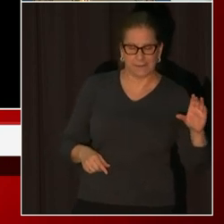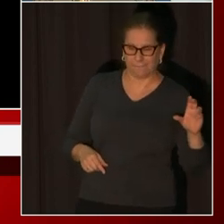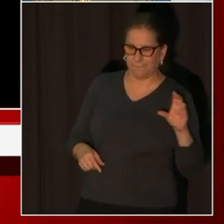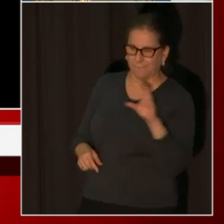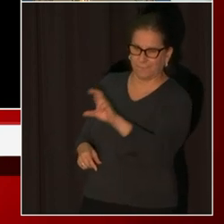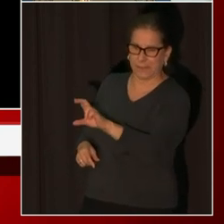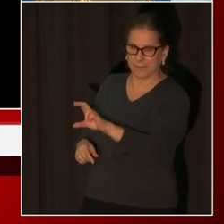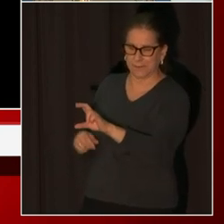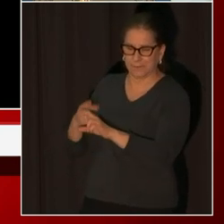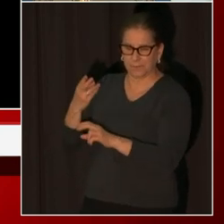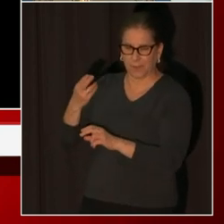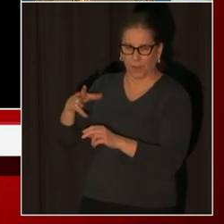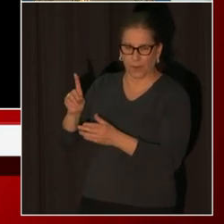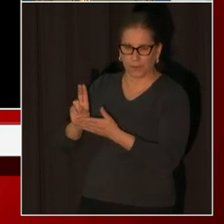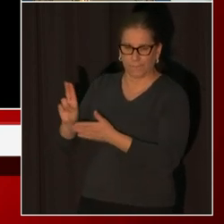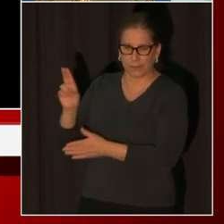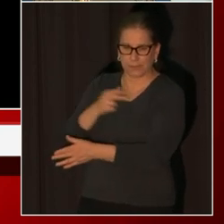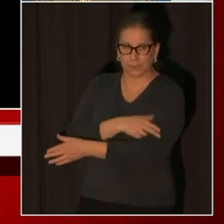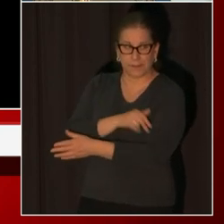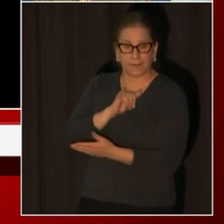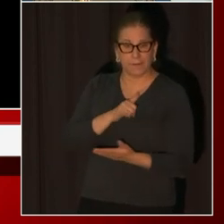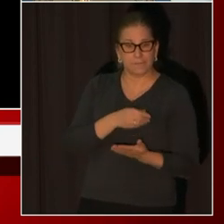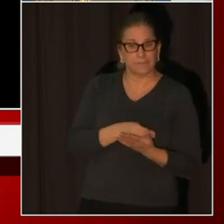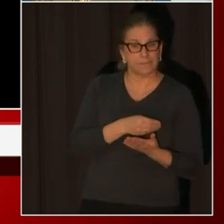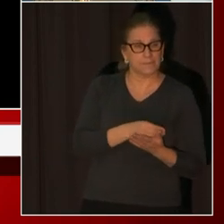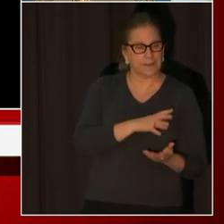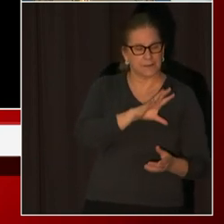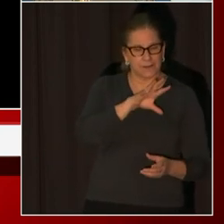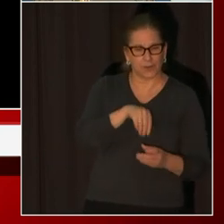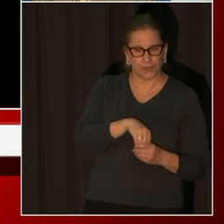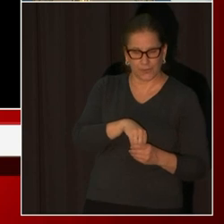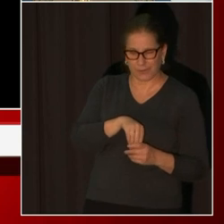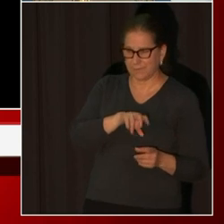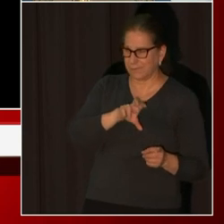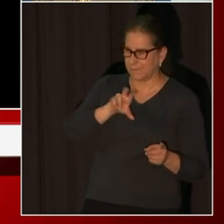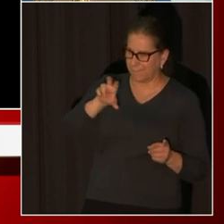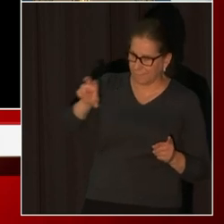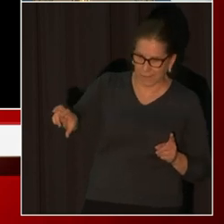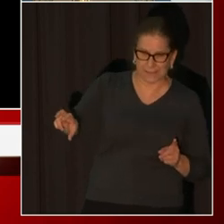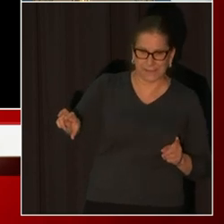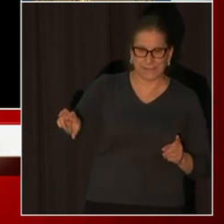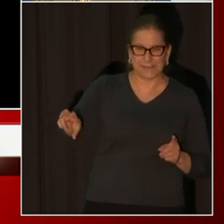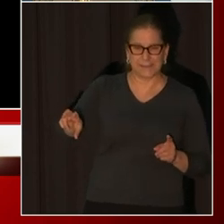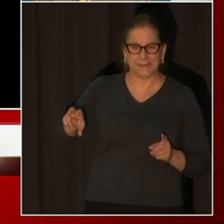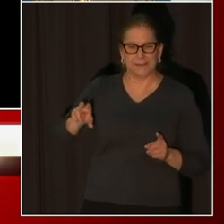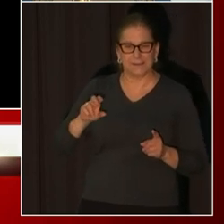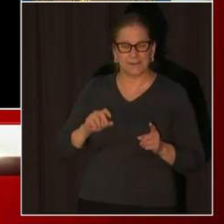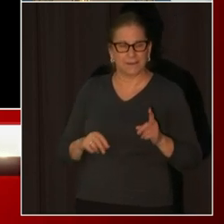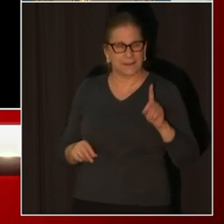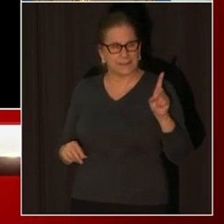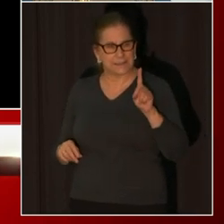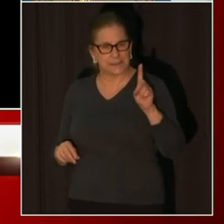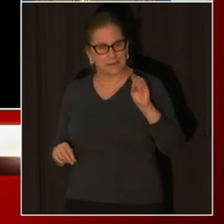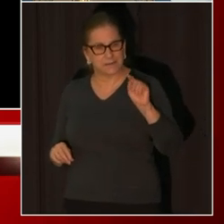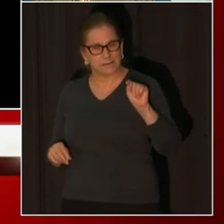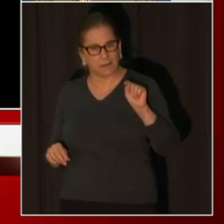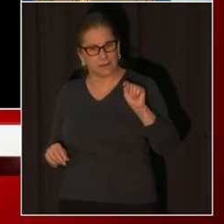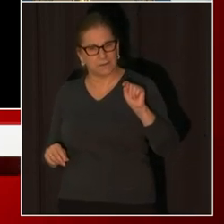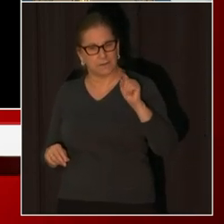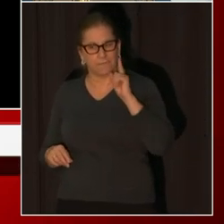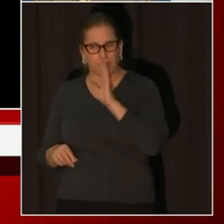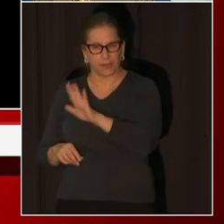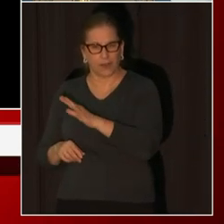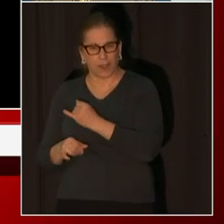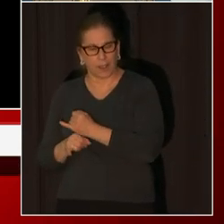budget includes capital investments on the DDOT level for the campus, and it looks forward